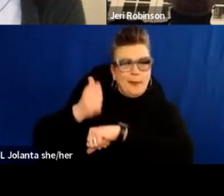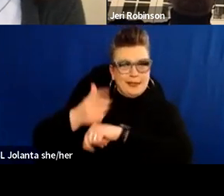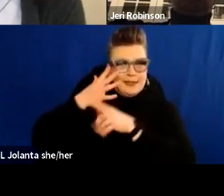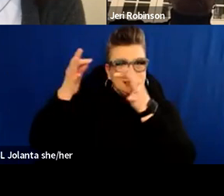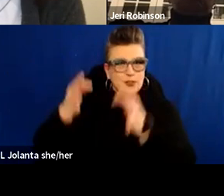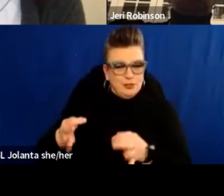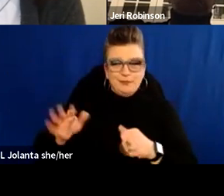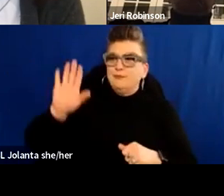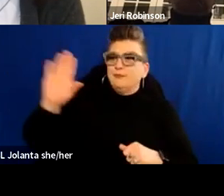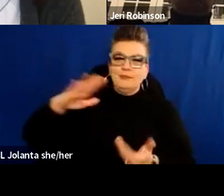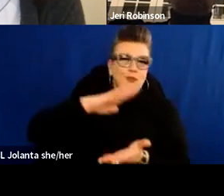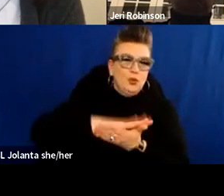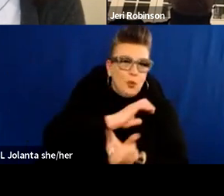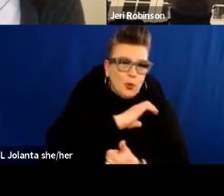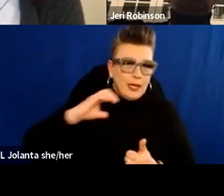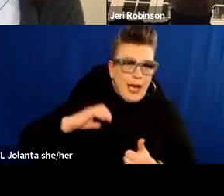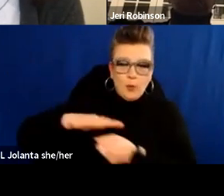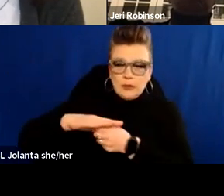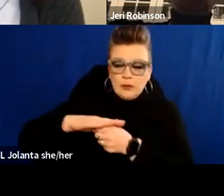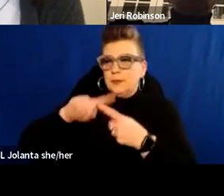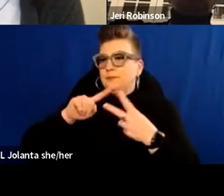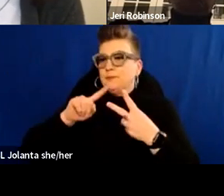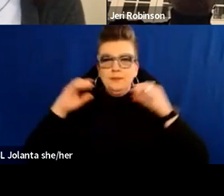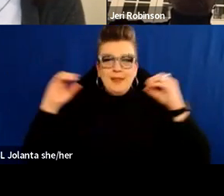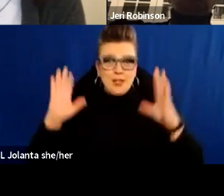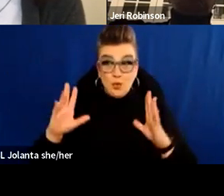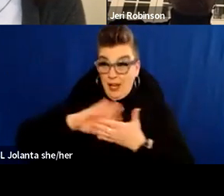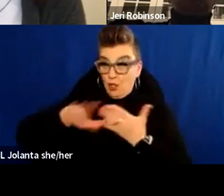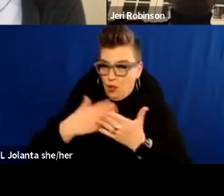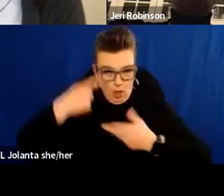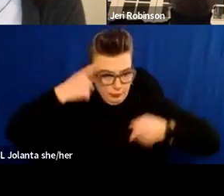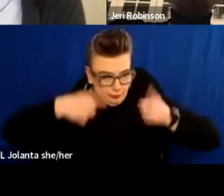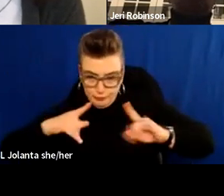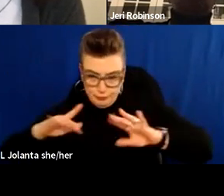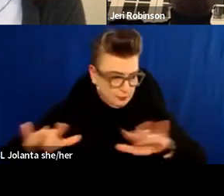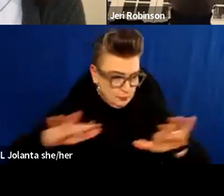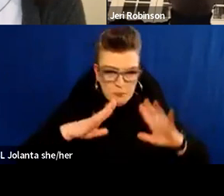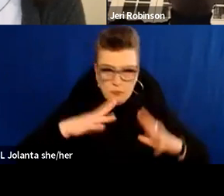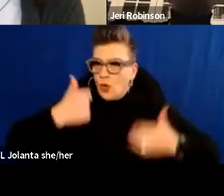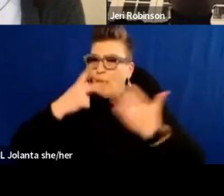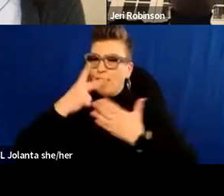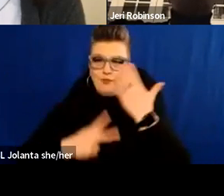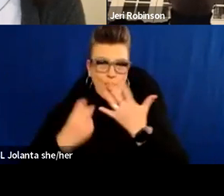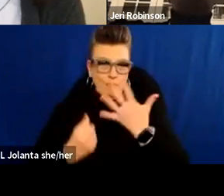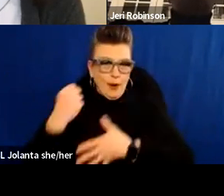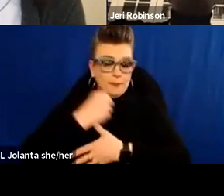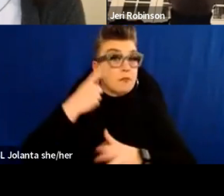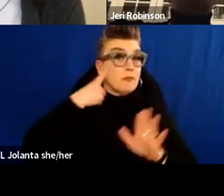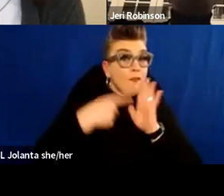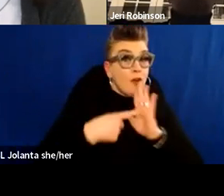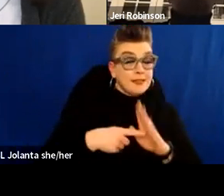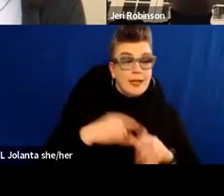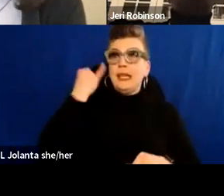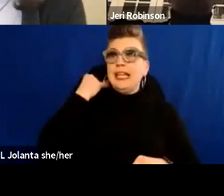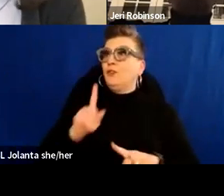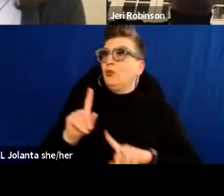site council and with their educators and they would decide which programs that they would do for instance if you're at a school and they